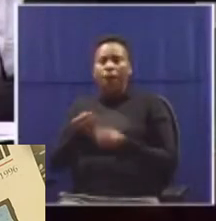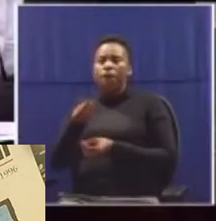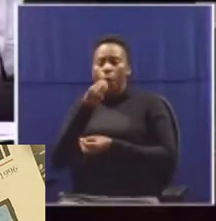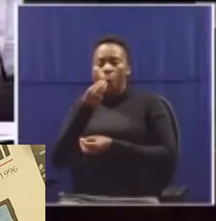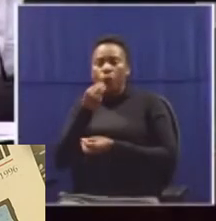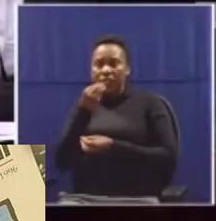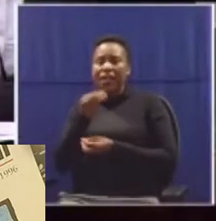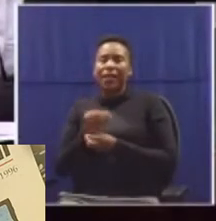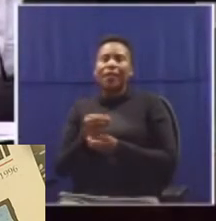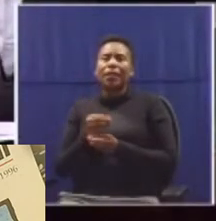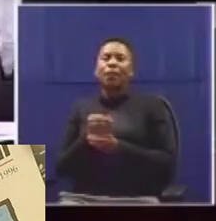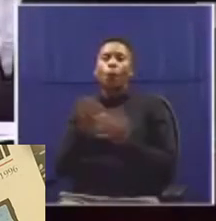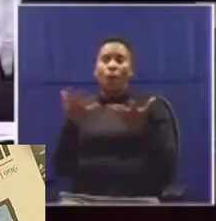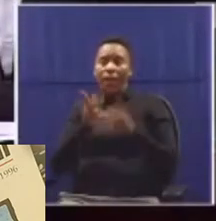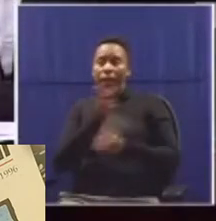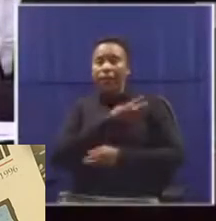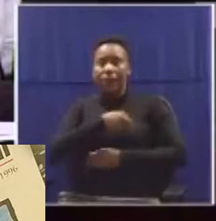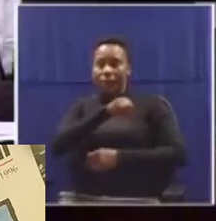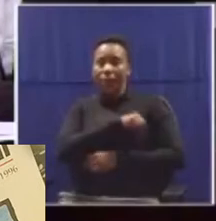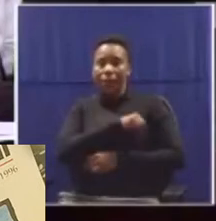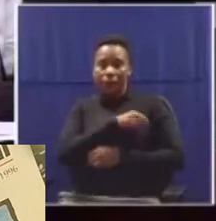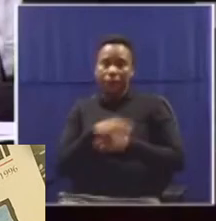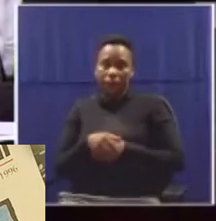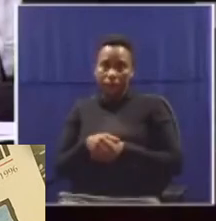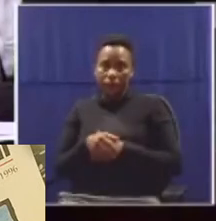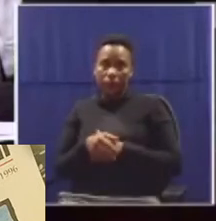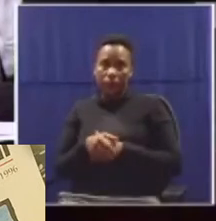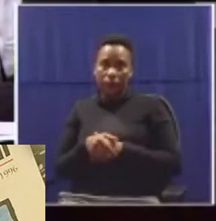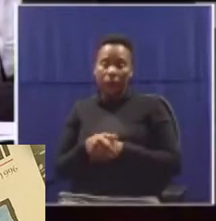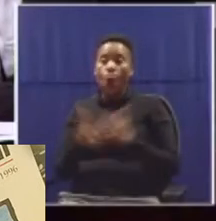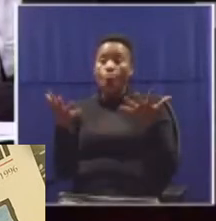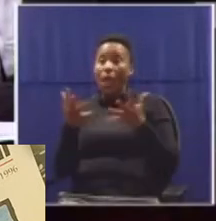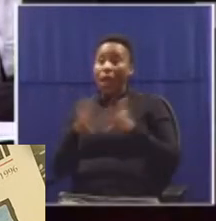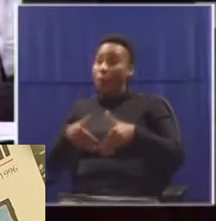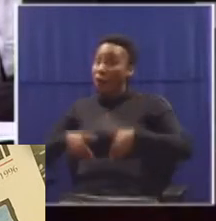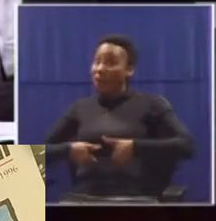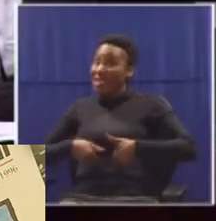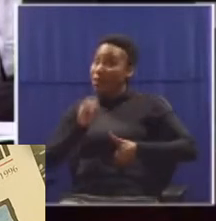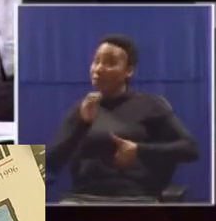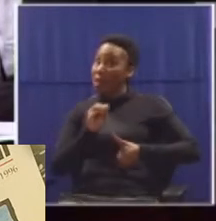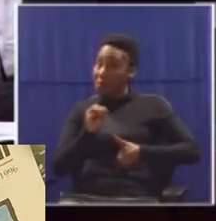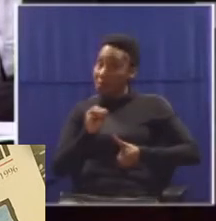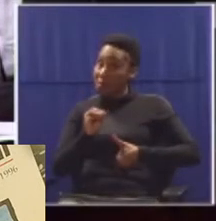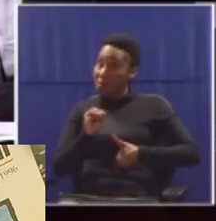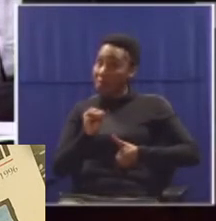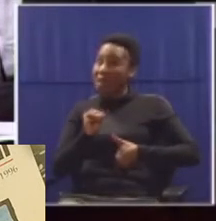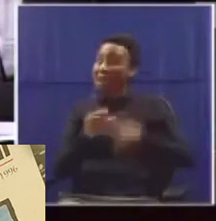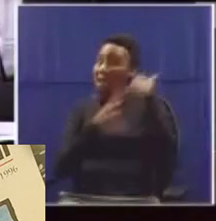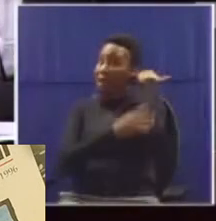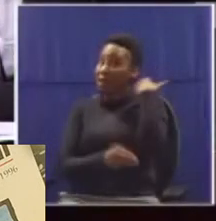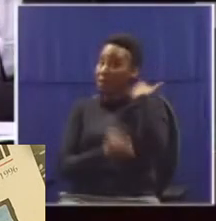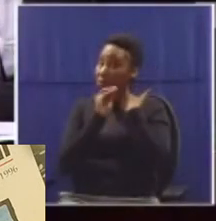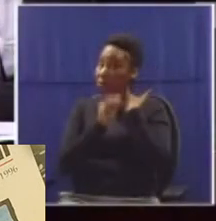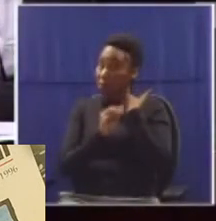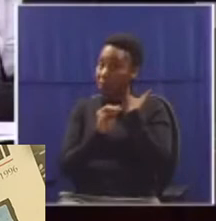healthy food in West lunar town where there is poverty and hunger crime is never far behind